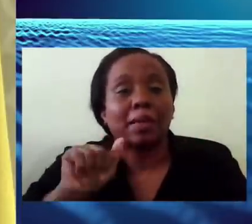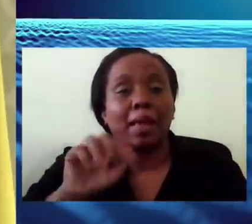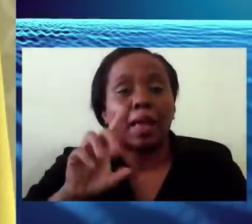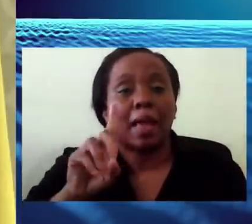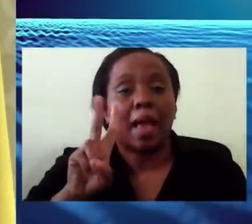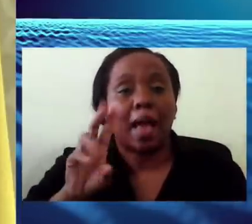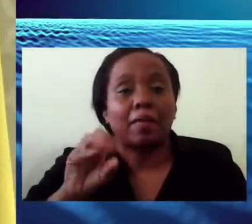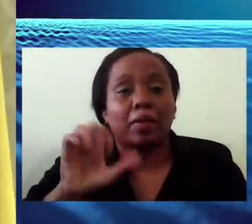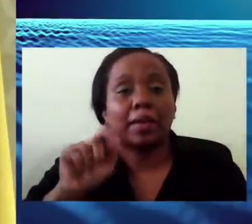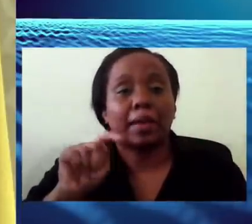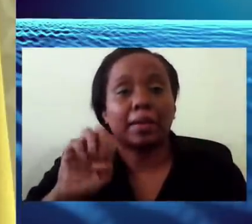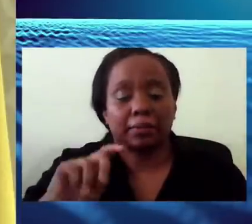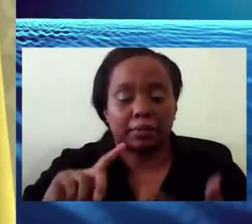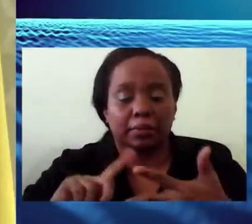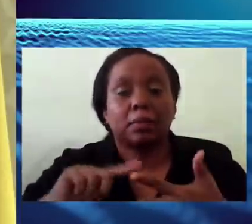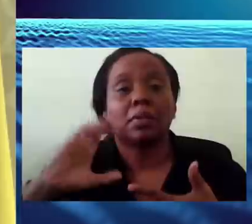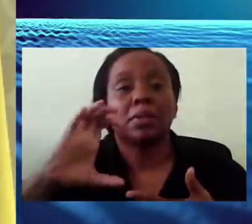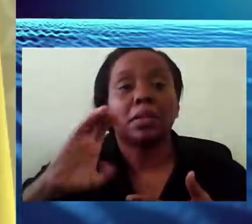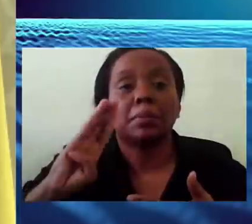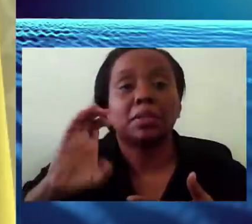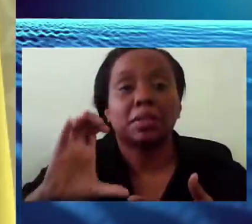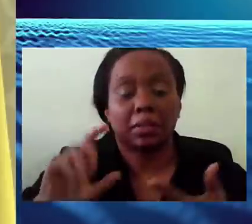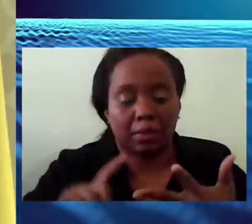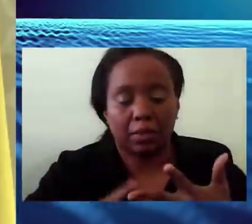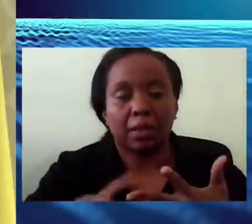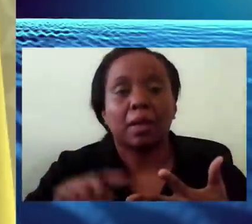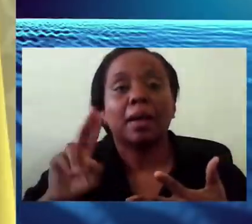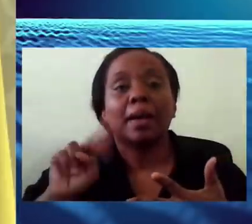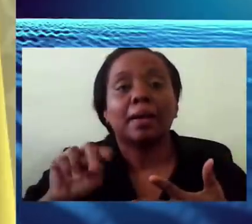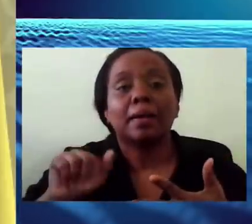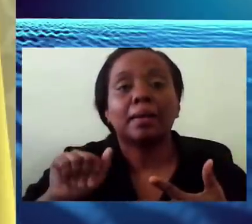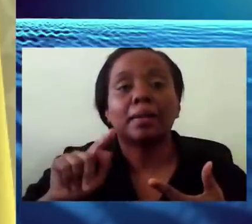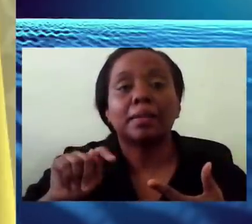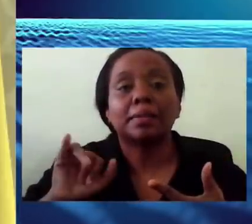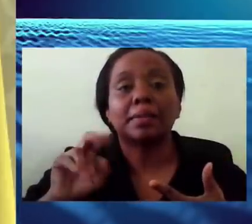Briggs, CBC, Barry Allen, The Nation newspaper,